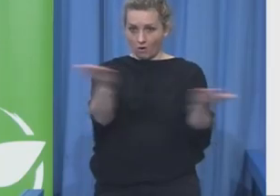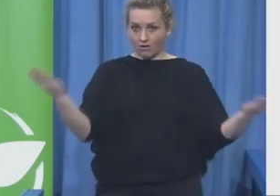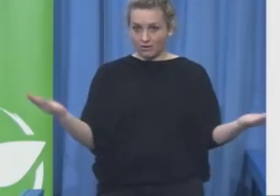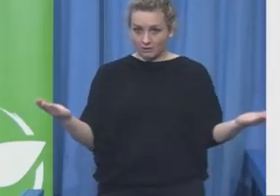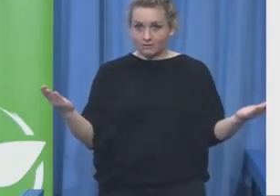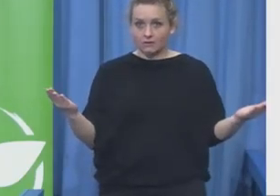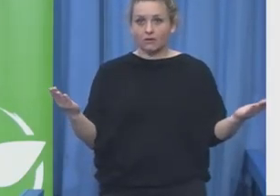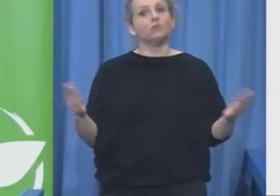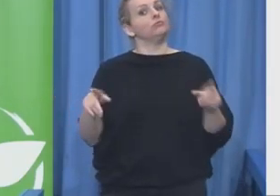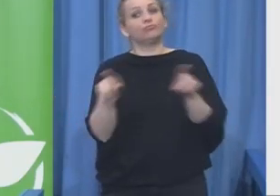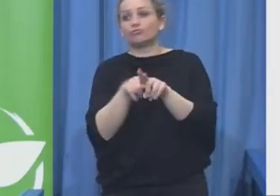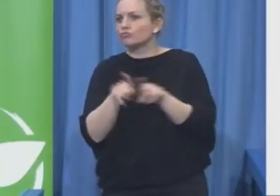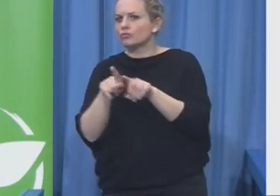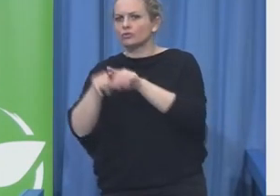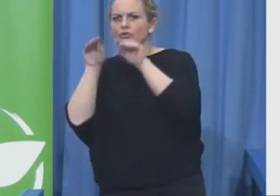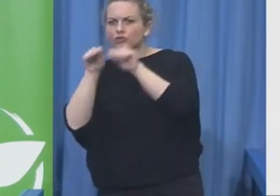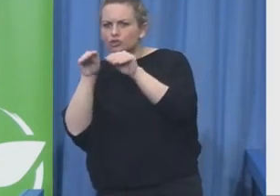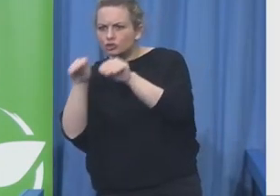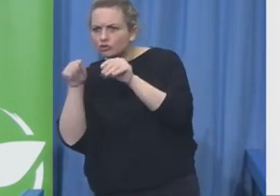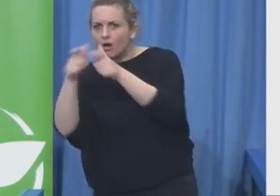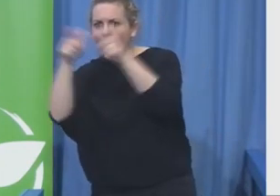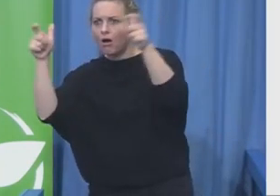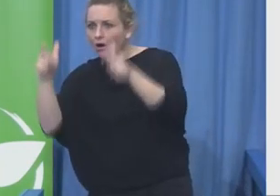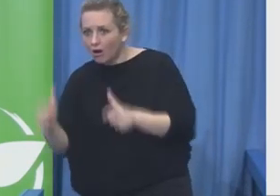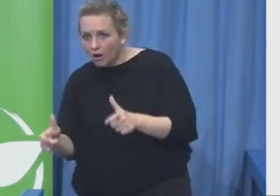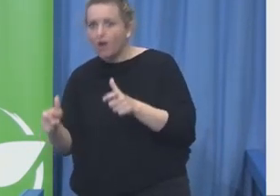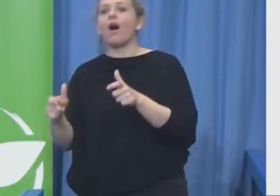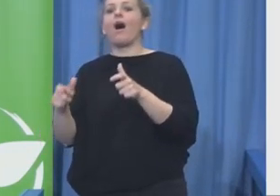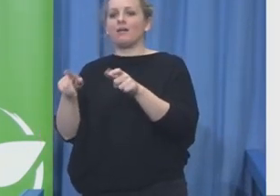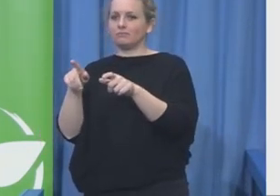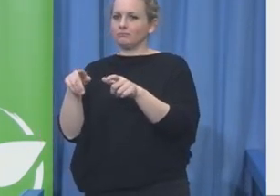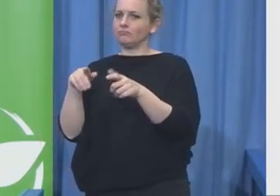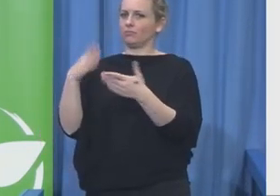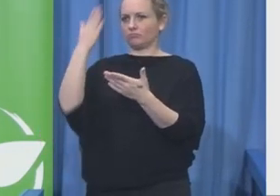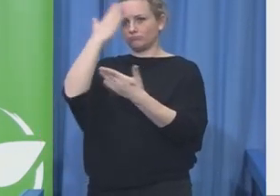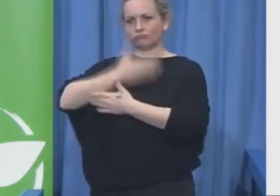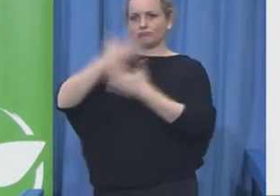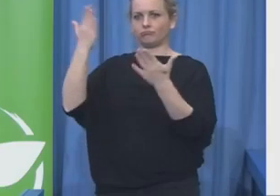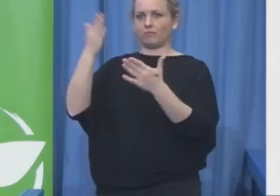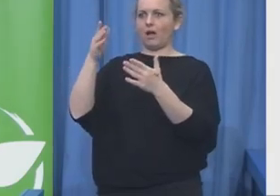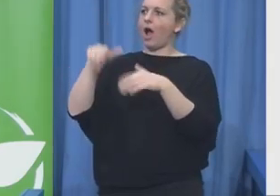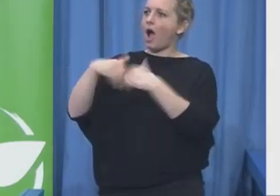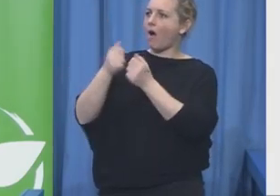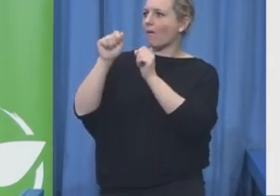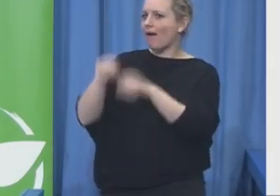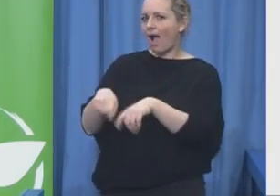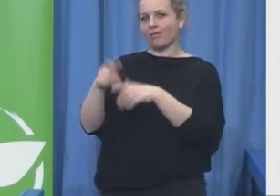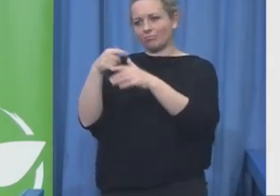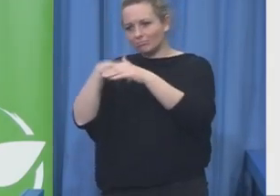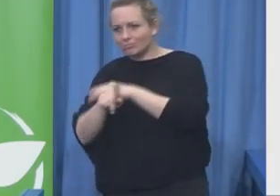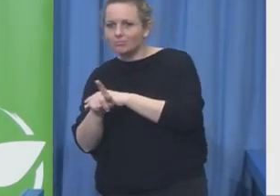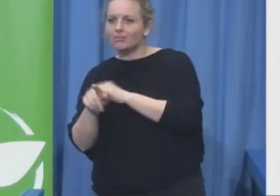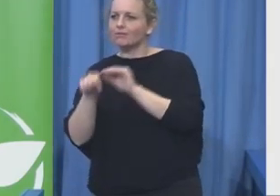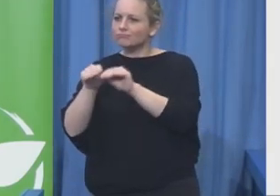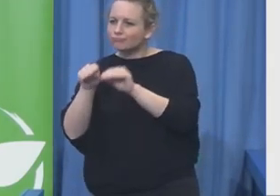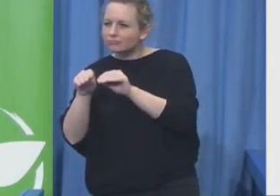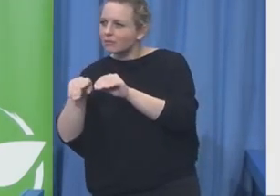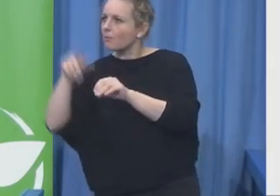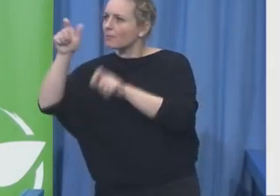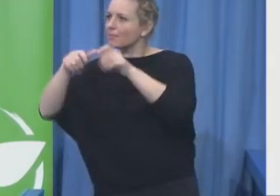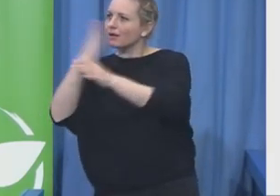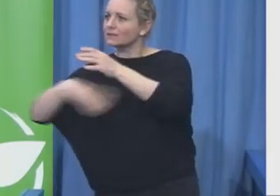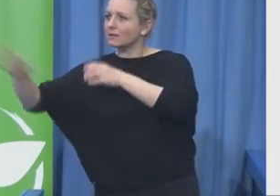these institutes, training centers on inclusive practices. And as a result, over